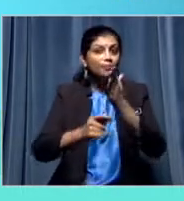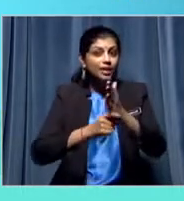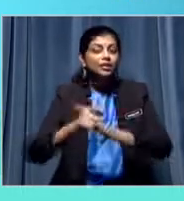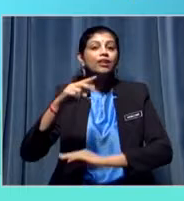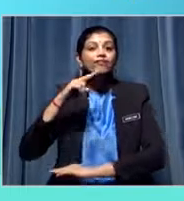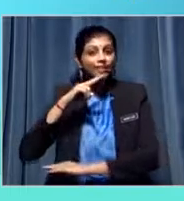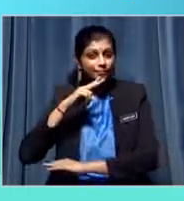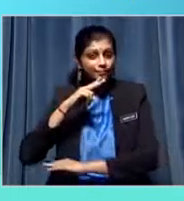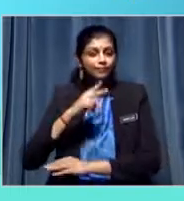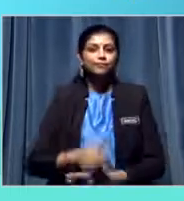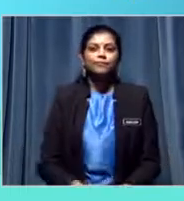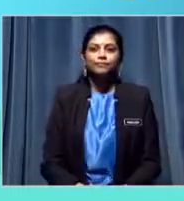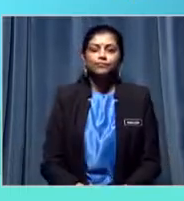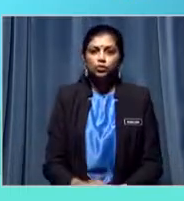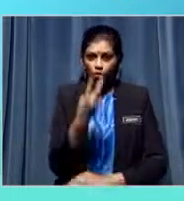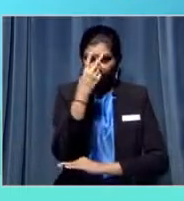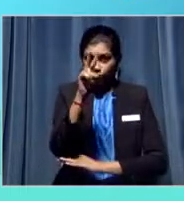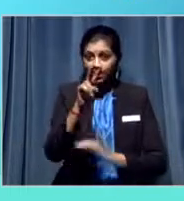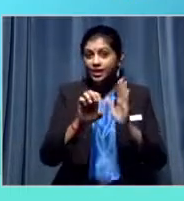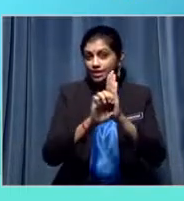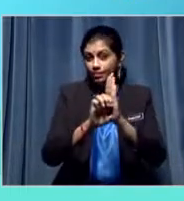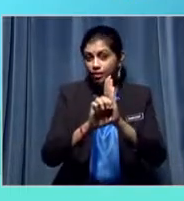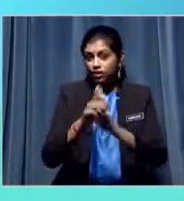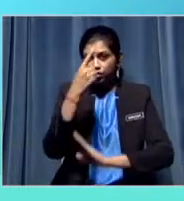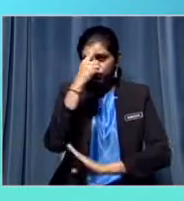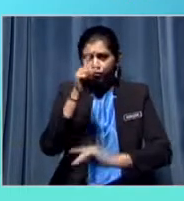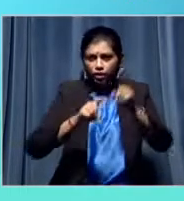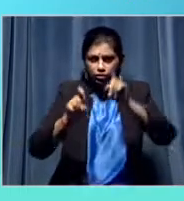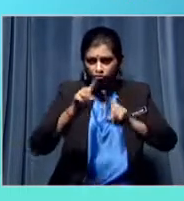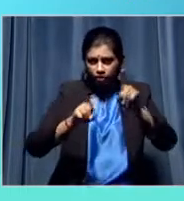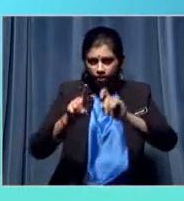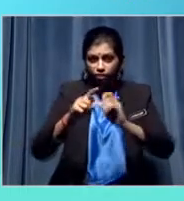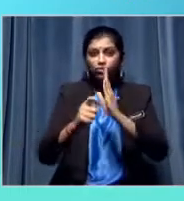form. For example, will you travel by bus?